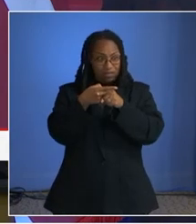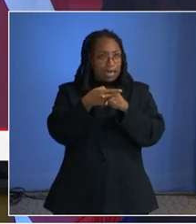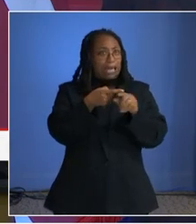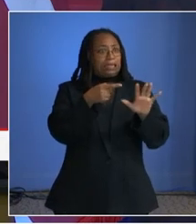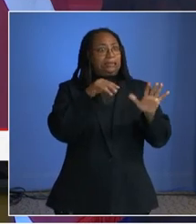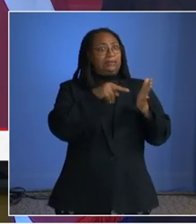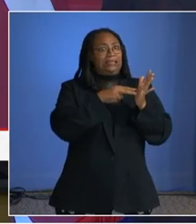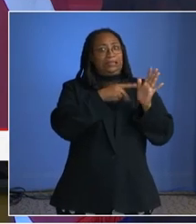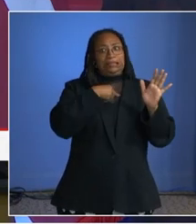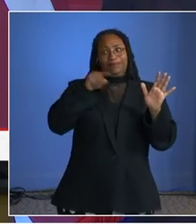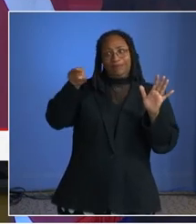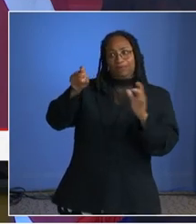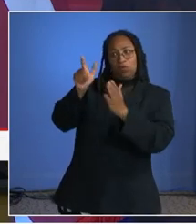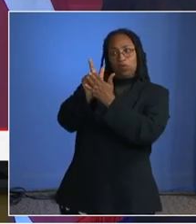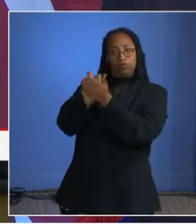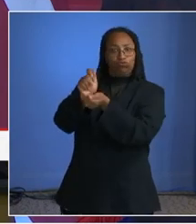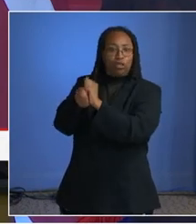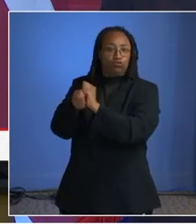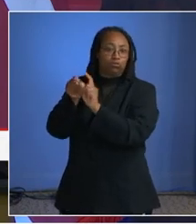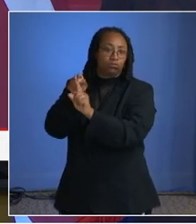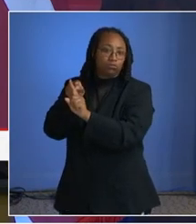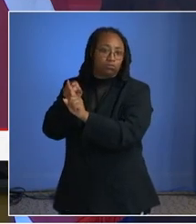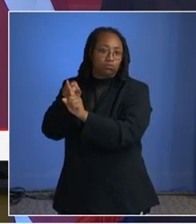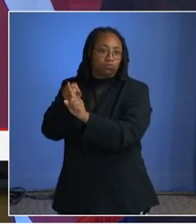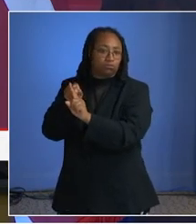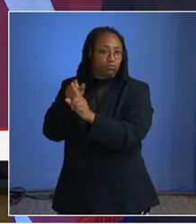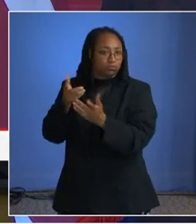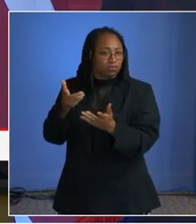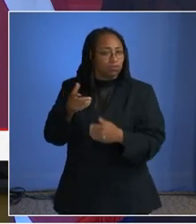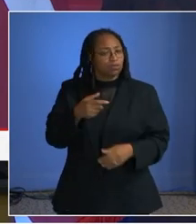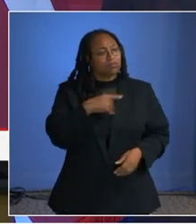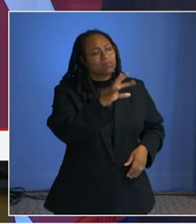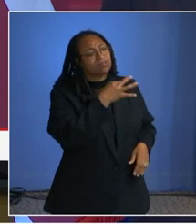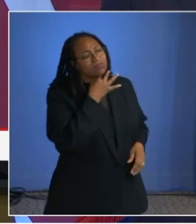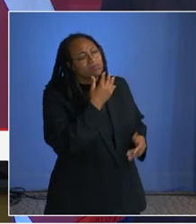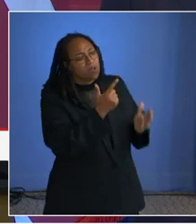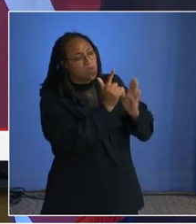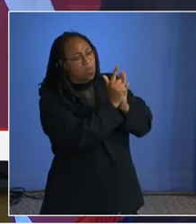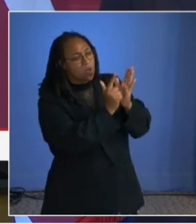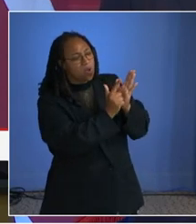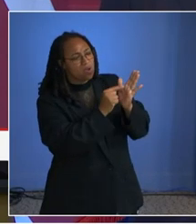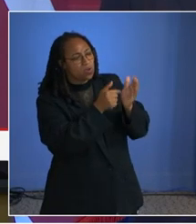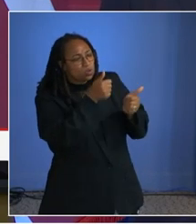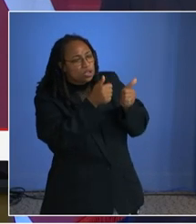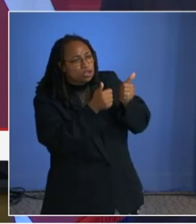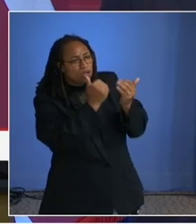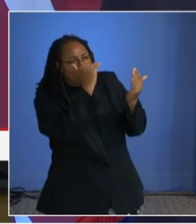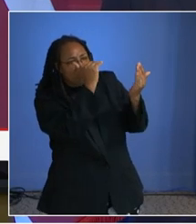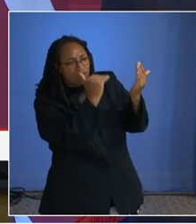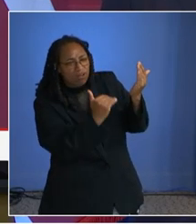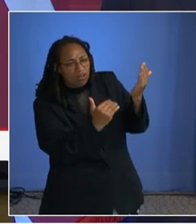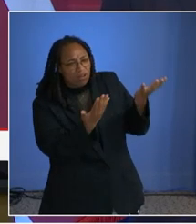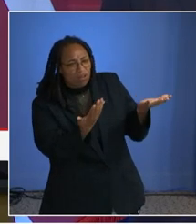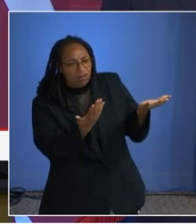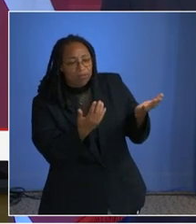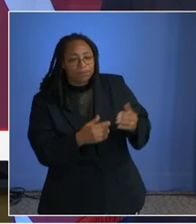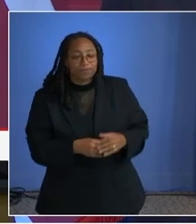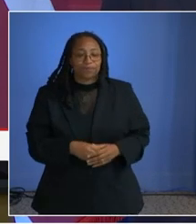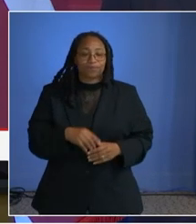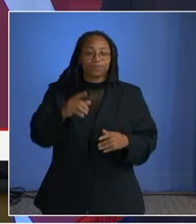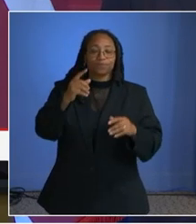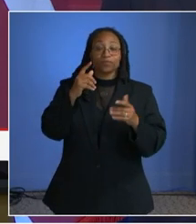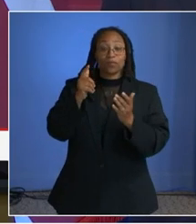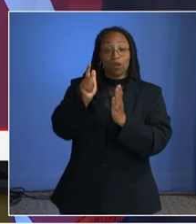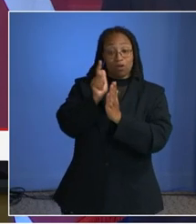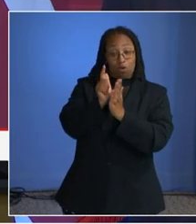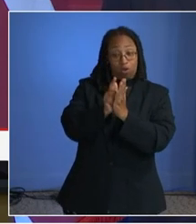laws that makes it difficult to police in the district. Are you saying you don't support some of the laws on the books now? Could you elaborate? Oh,